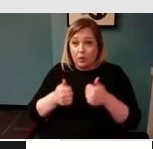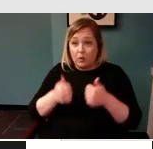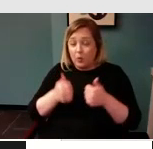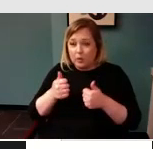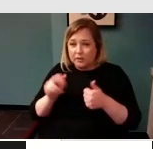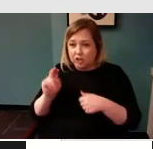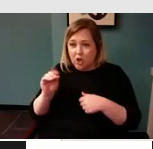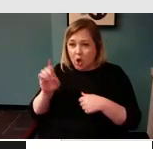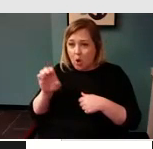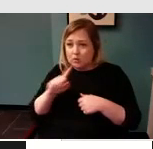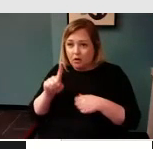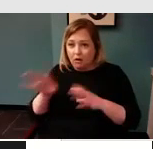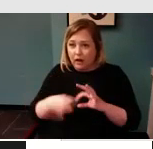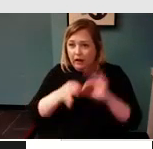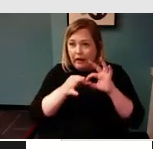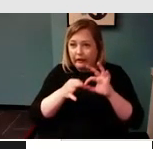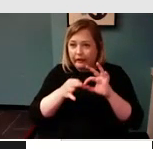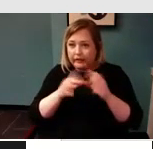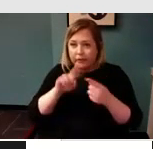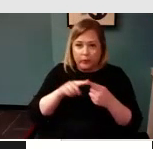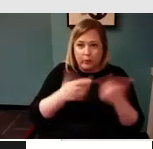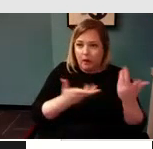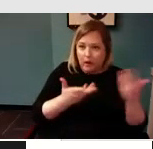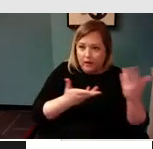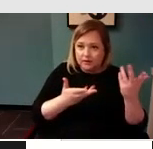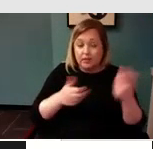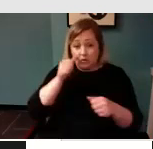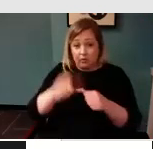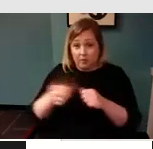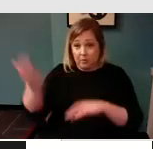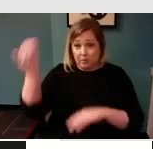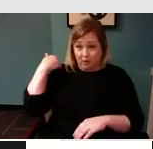So if you remember this particular original example that we had,